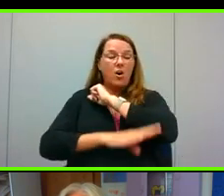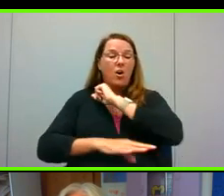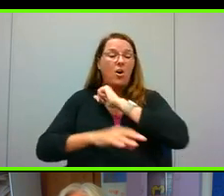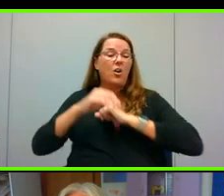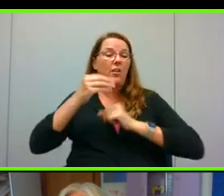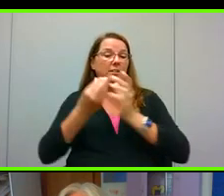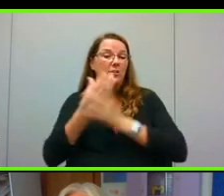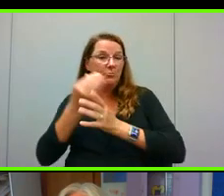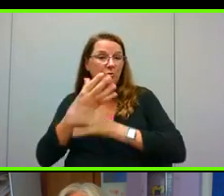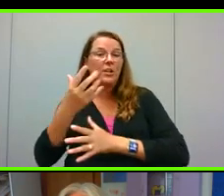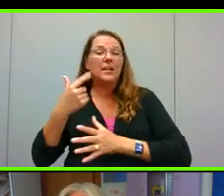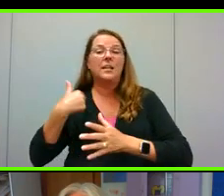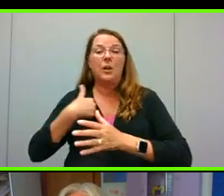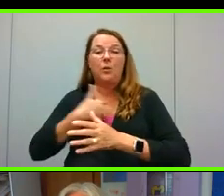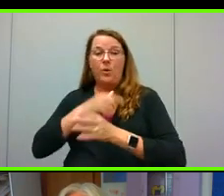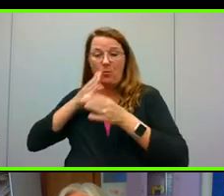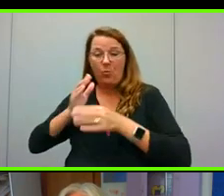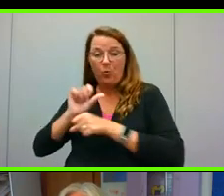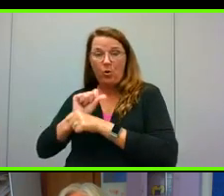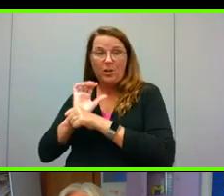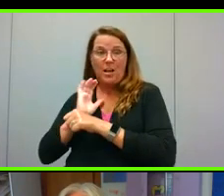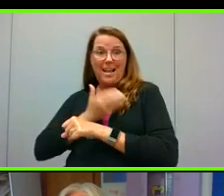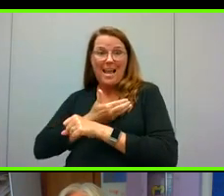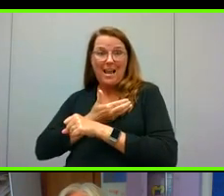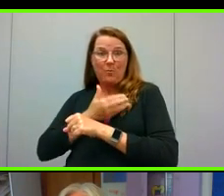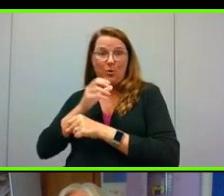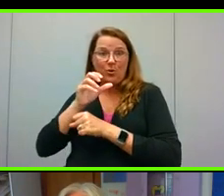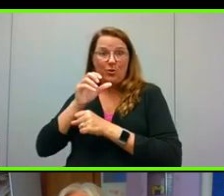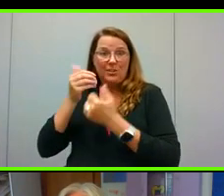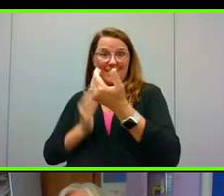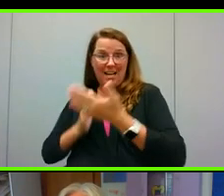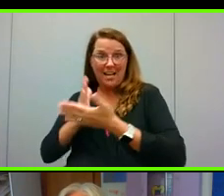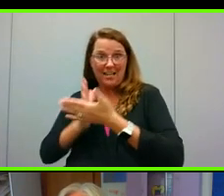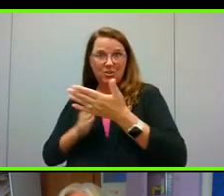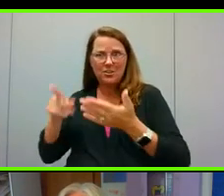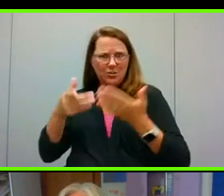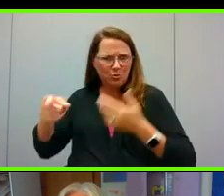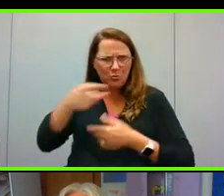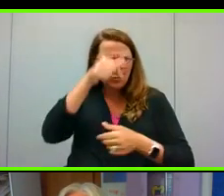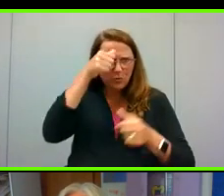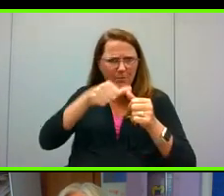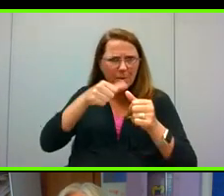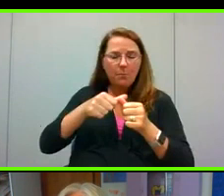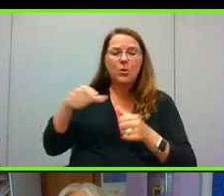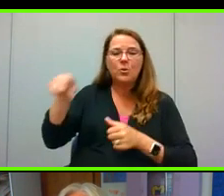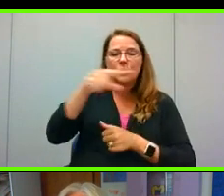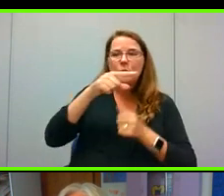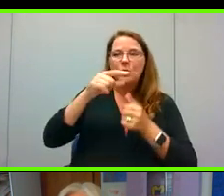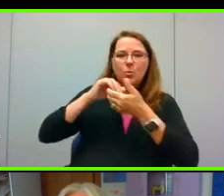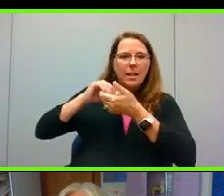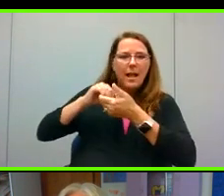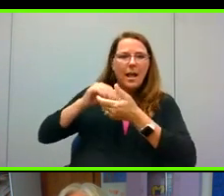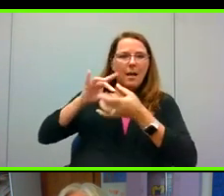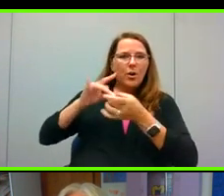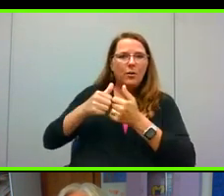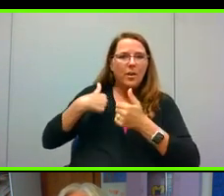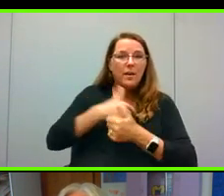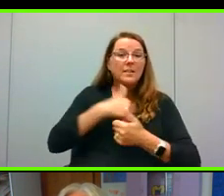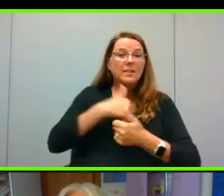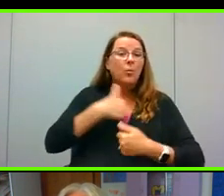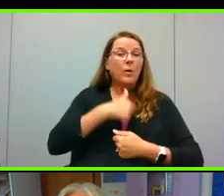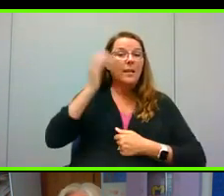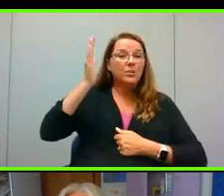on our standalone section, and you all may remember those because you all collaborate with us, and I think you may recall we presented